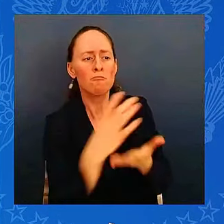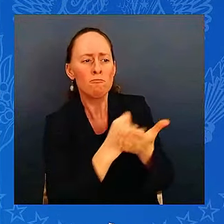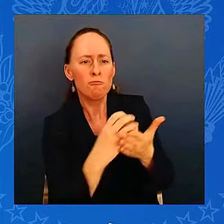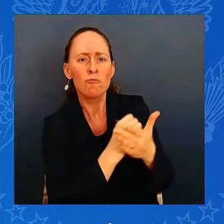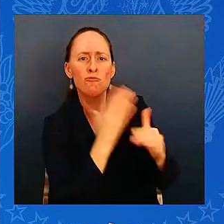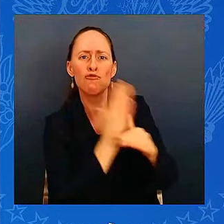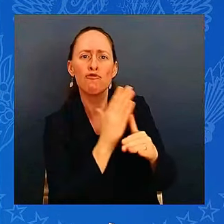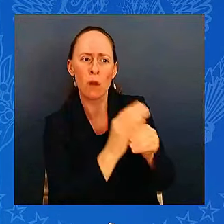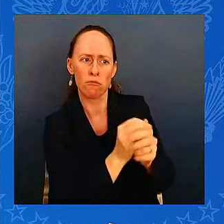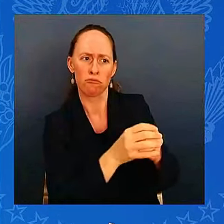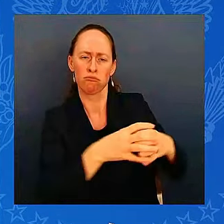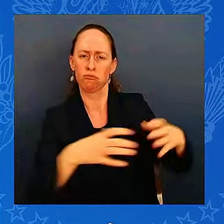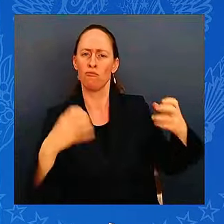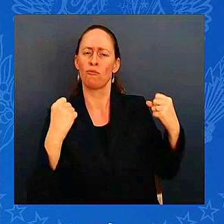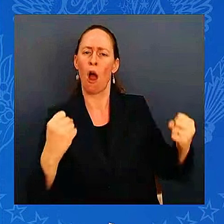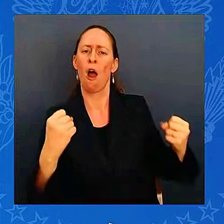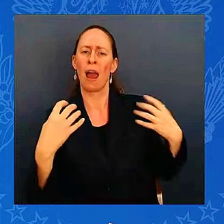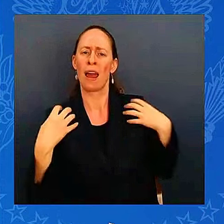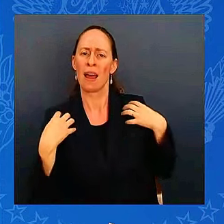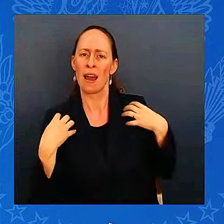climate here at home and abroad.